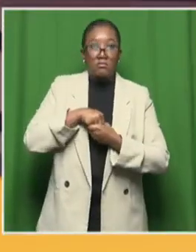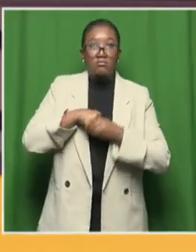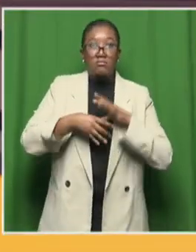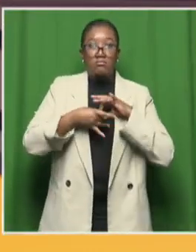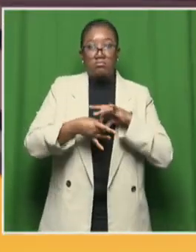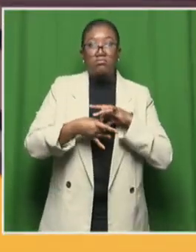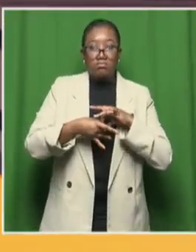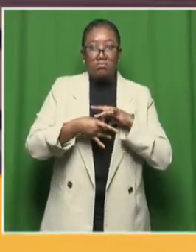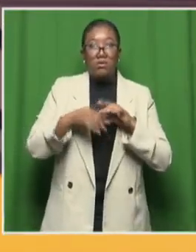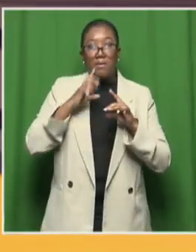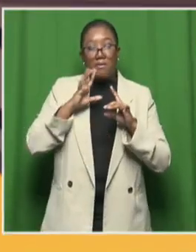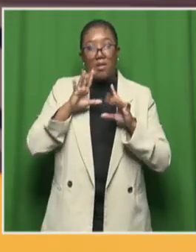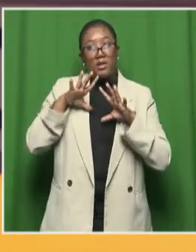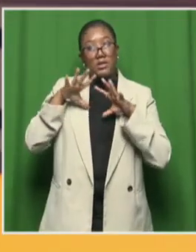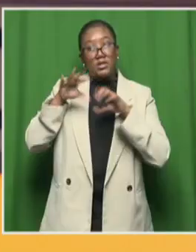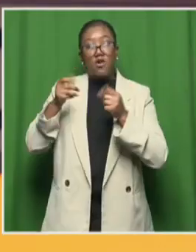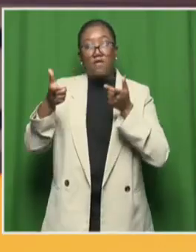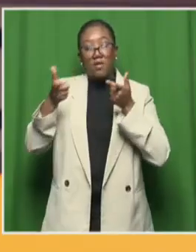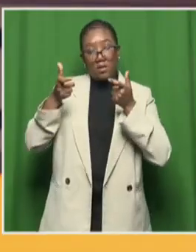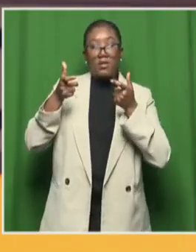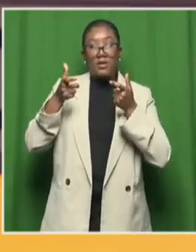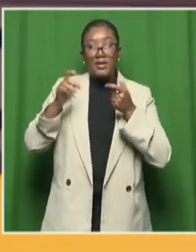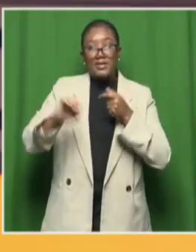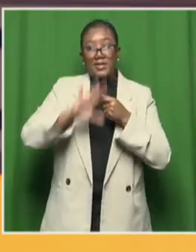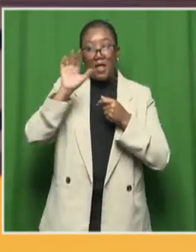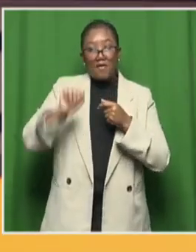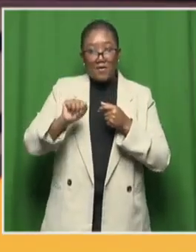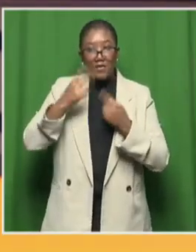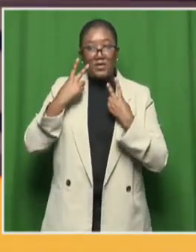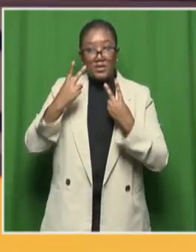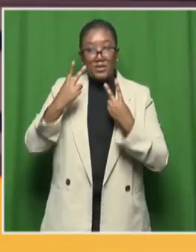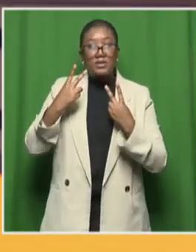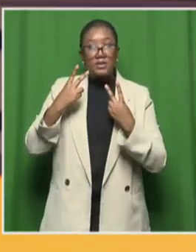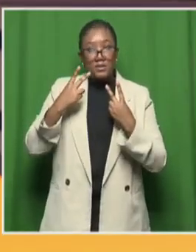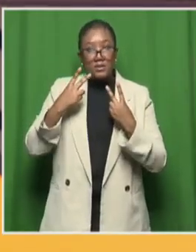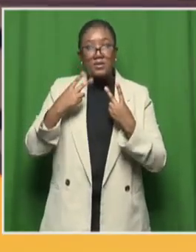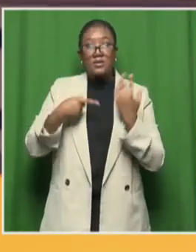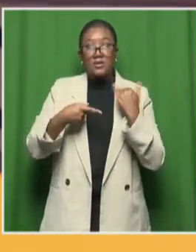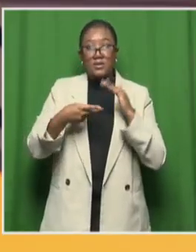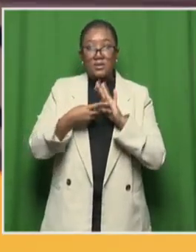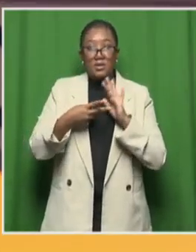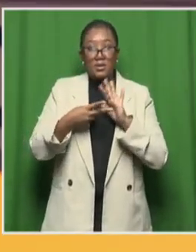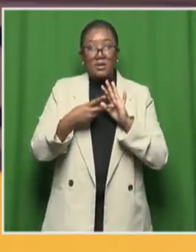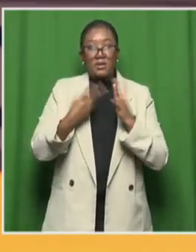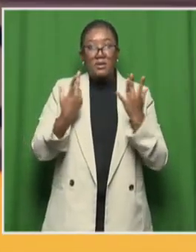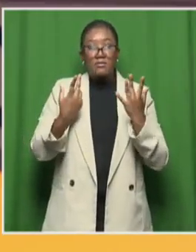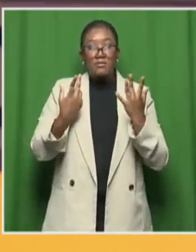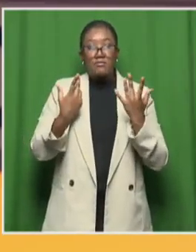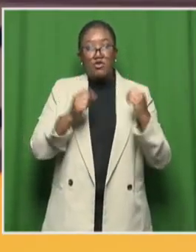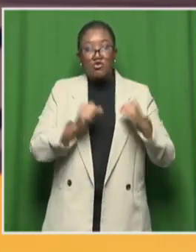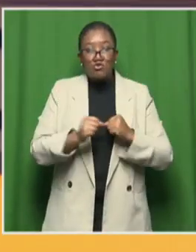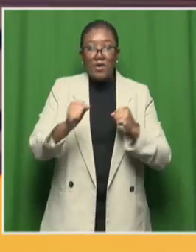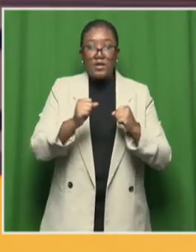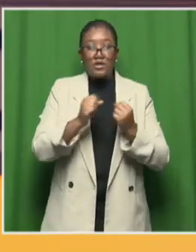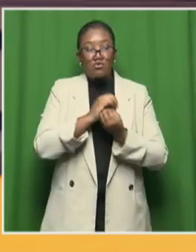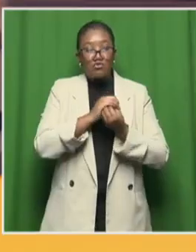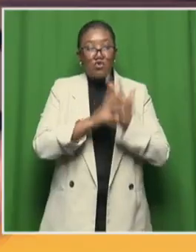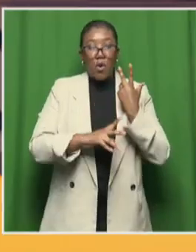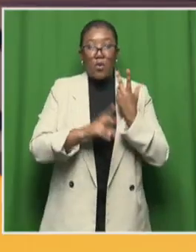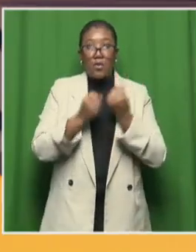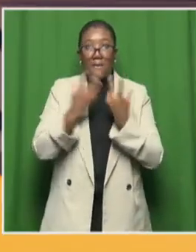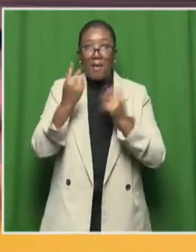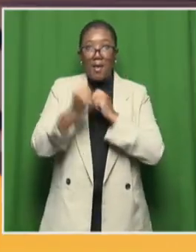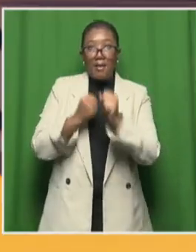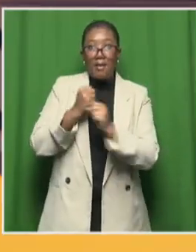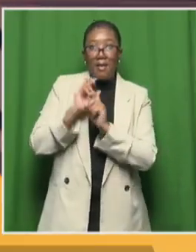reclaim his country back, given that the homeland system was implemented. But also just in the inclusive growth strategy that we saw over the years. How would you